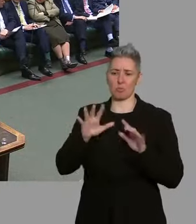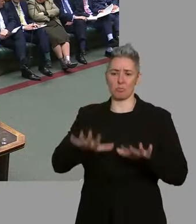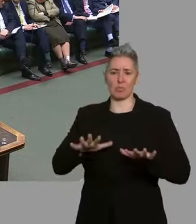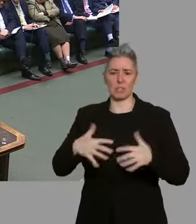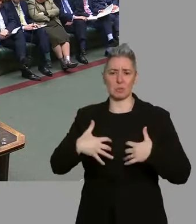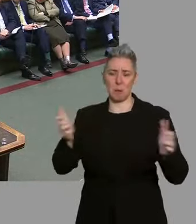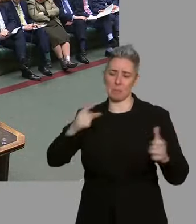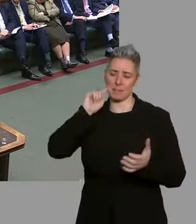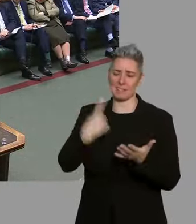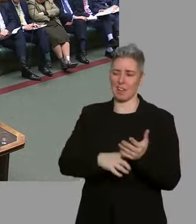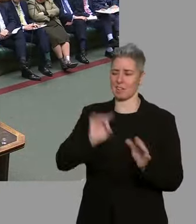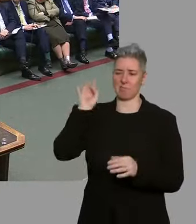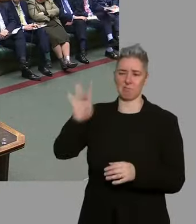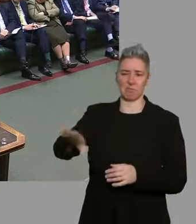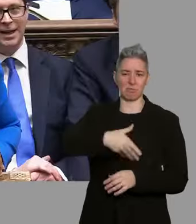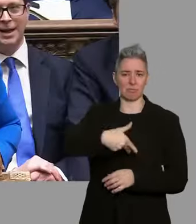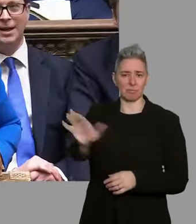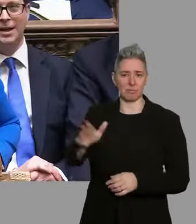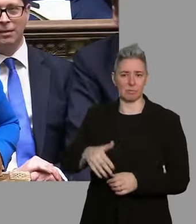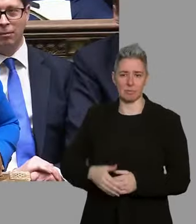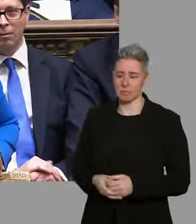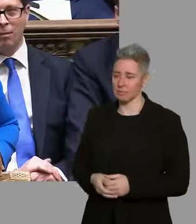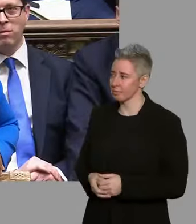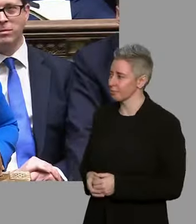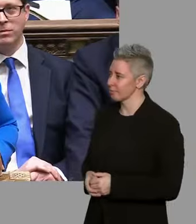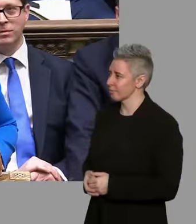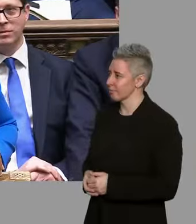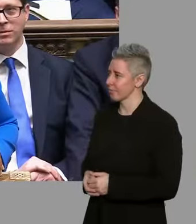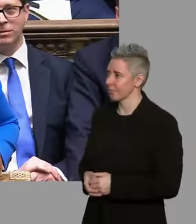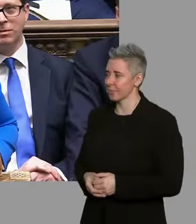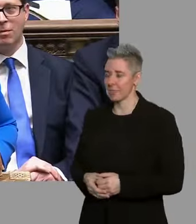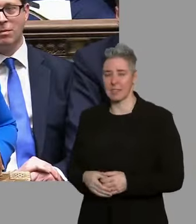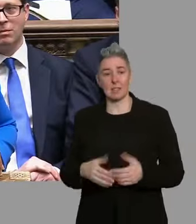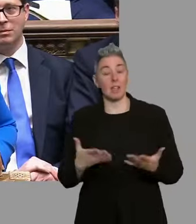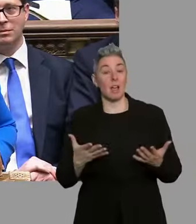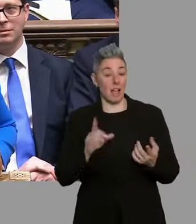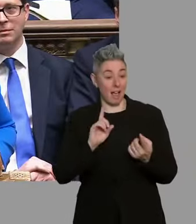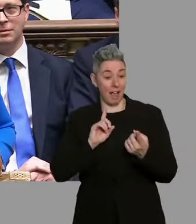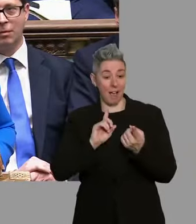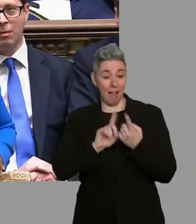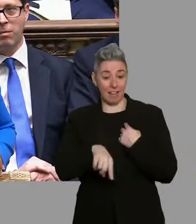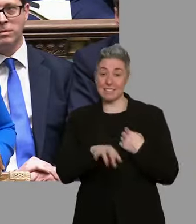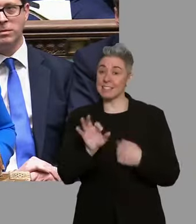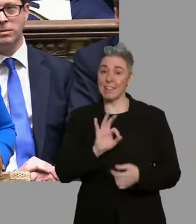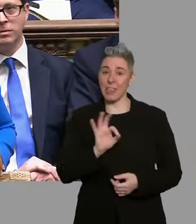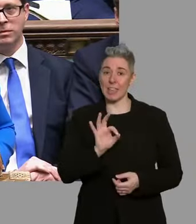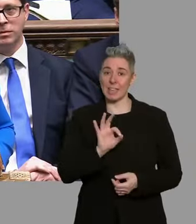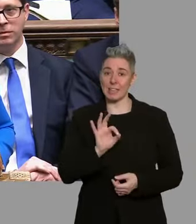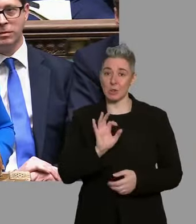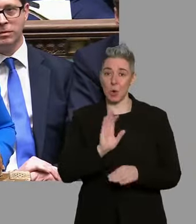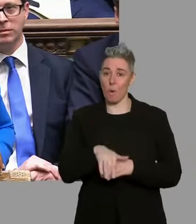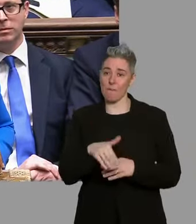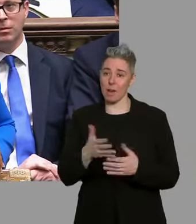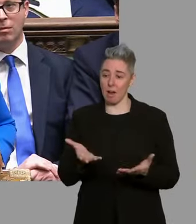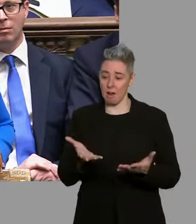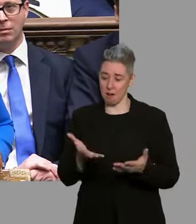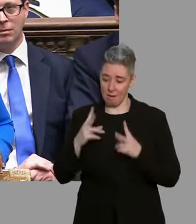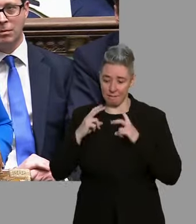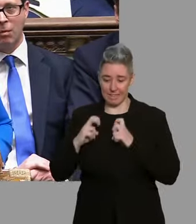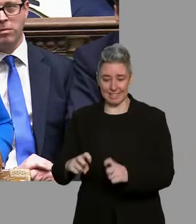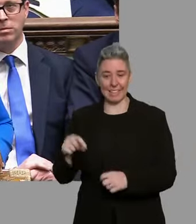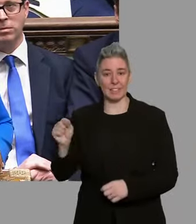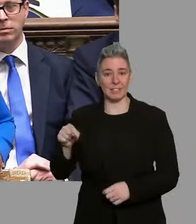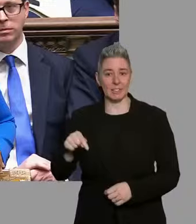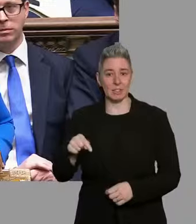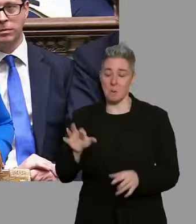Mr. Speaker, he did not answer the question about the National Crime Agency. No answer to investigating dodgy Labour ministers, just